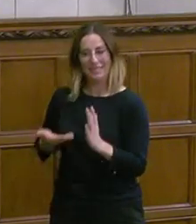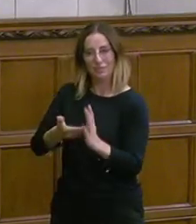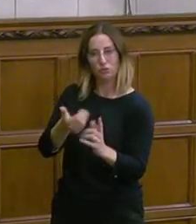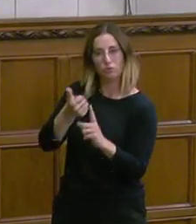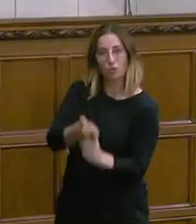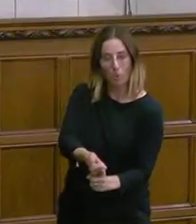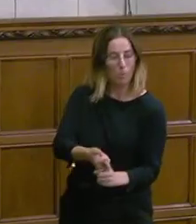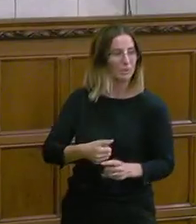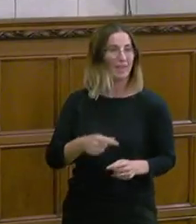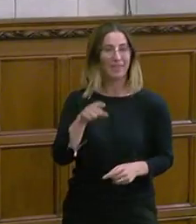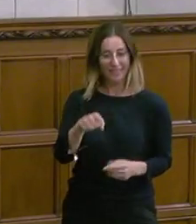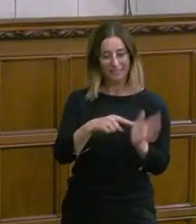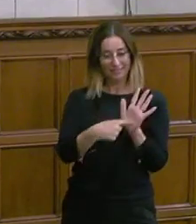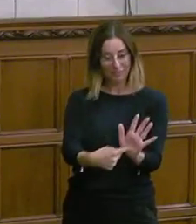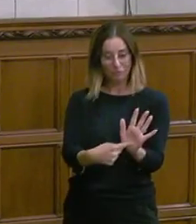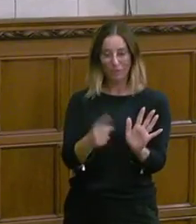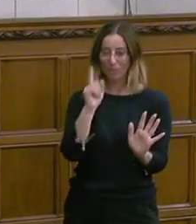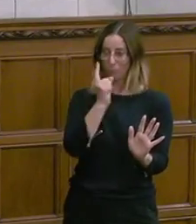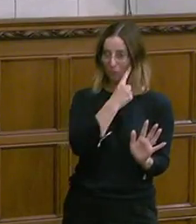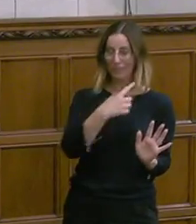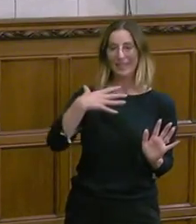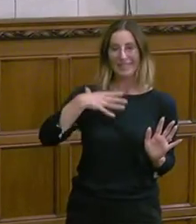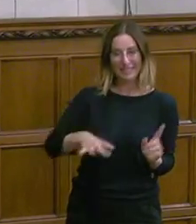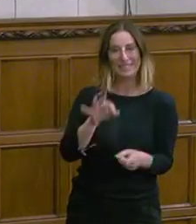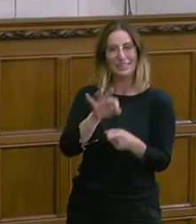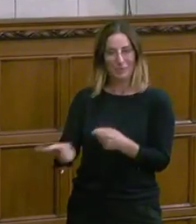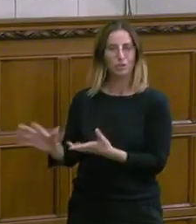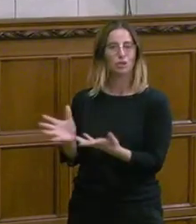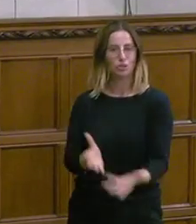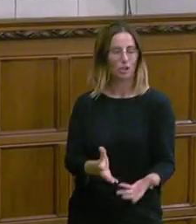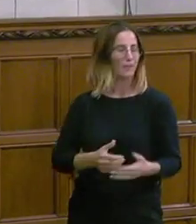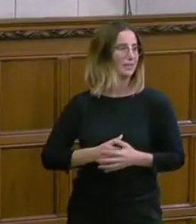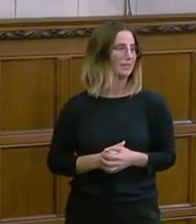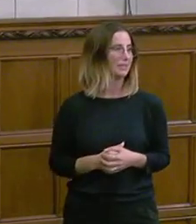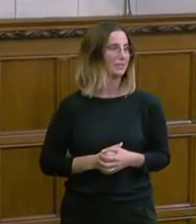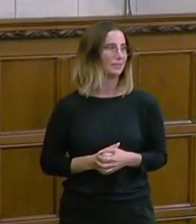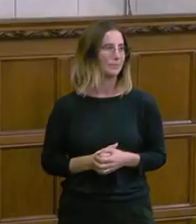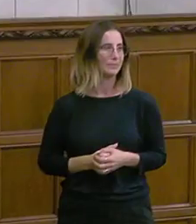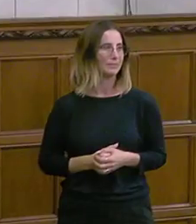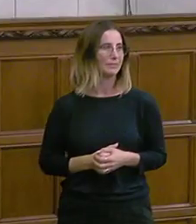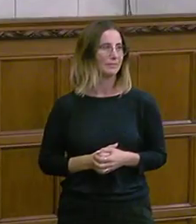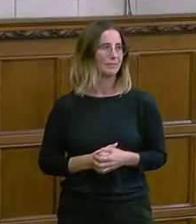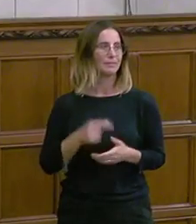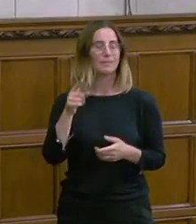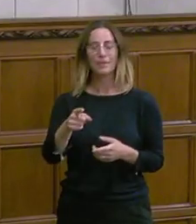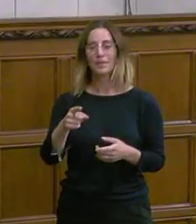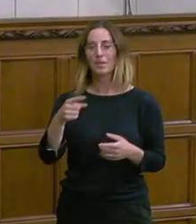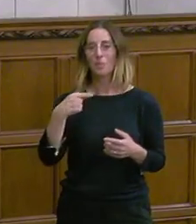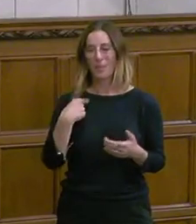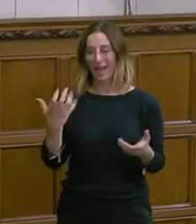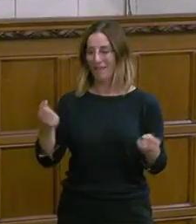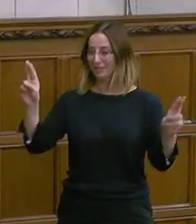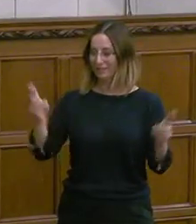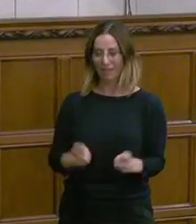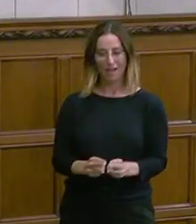these children. As in England, there is a fear that educational attainment in Scotland will fall due to the declining numbers of specialist teachers, and